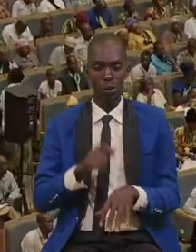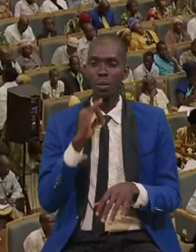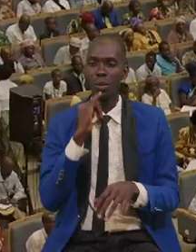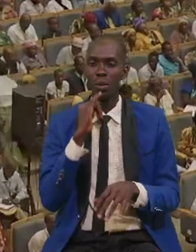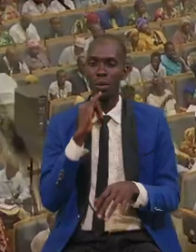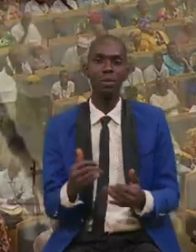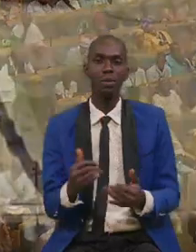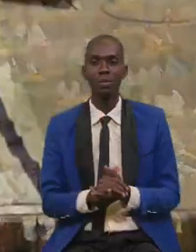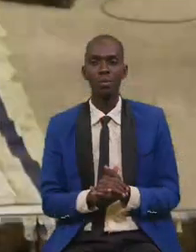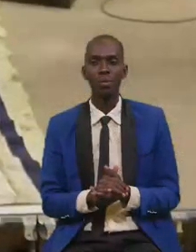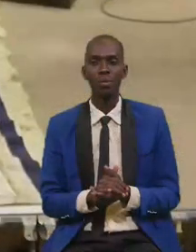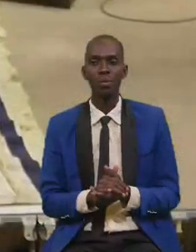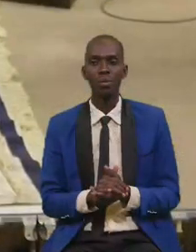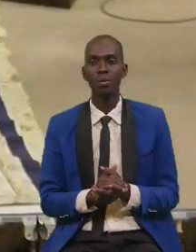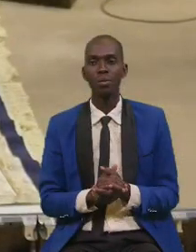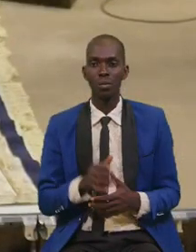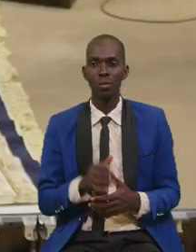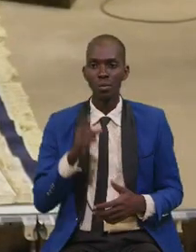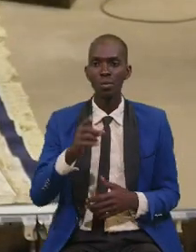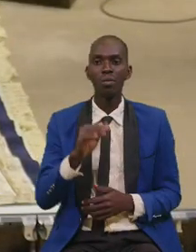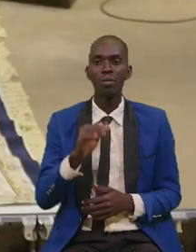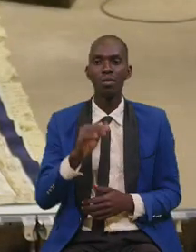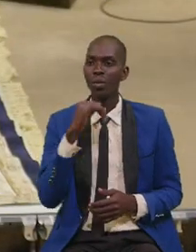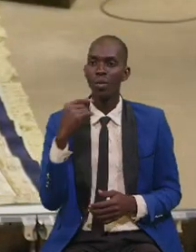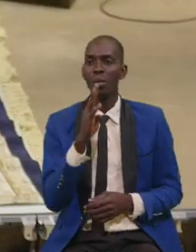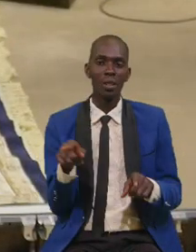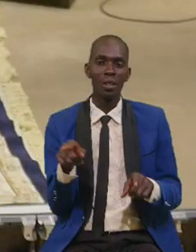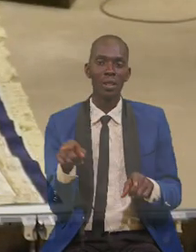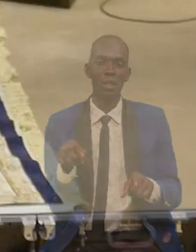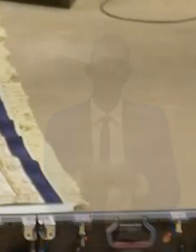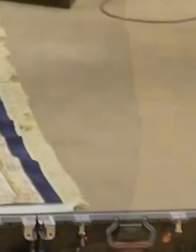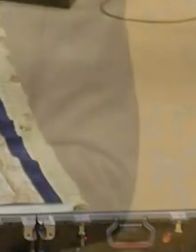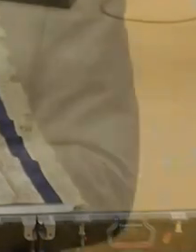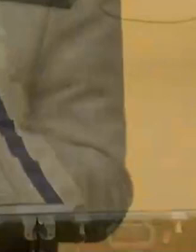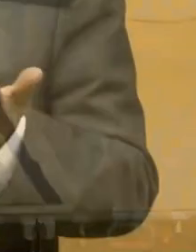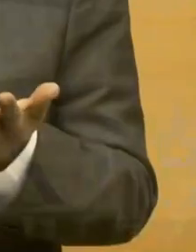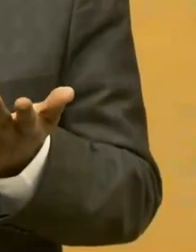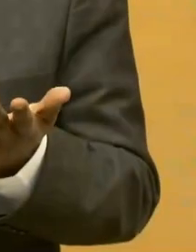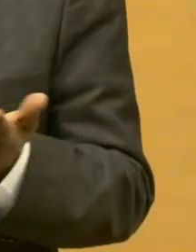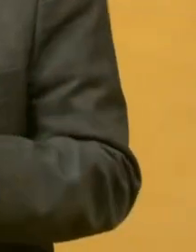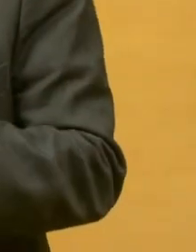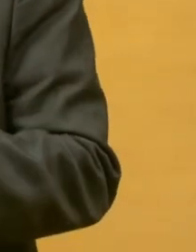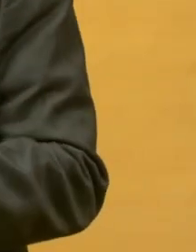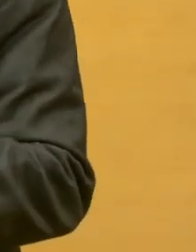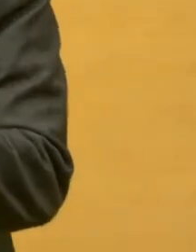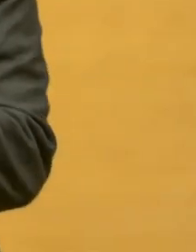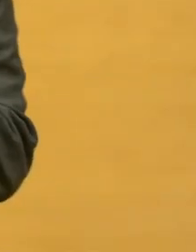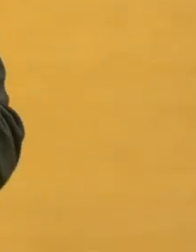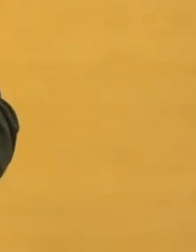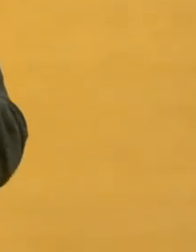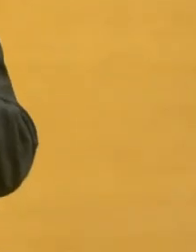always be like you have been. A change will come. And